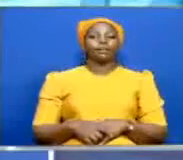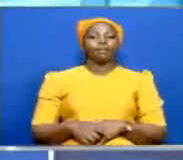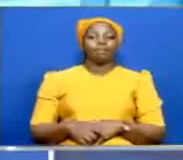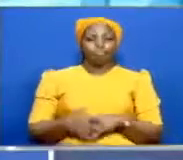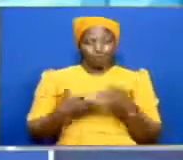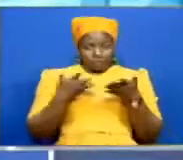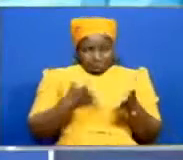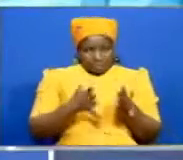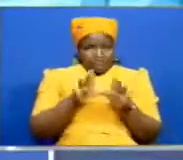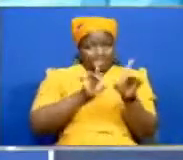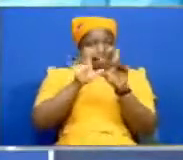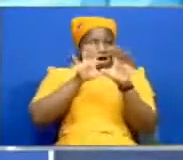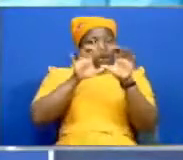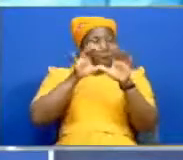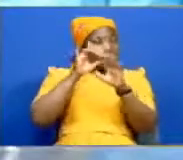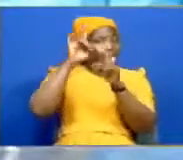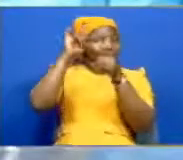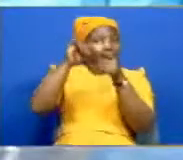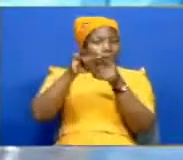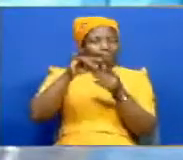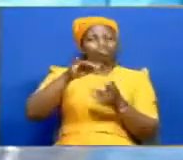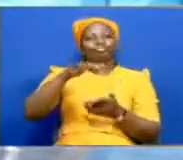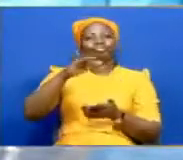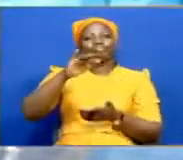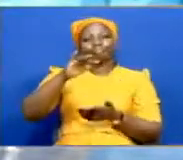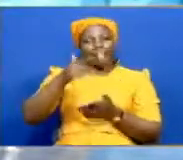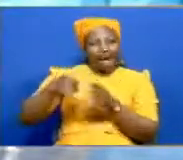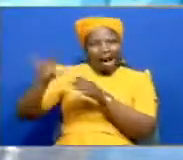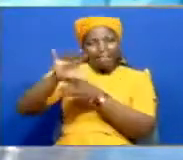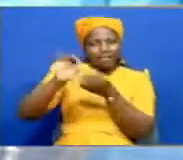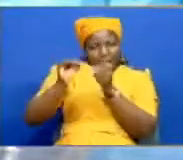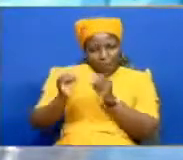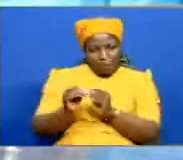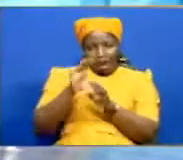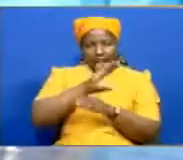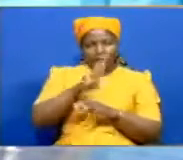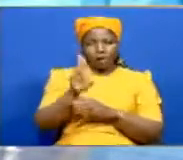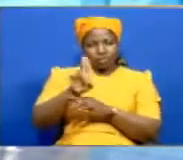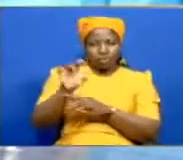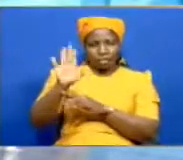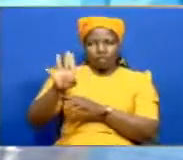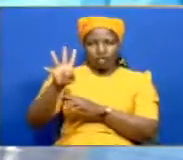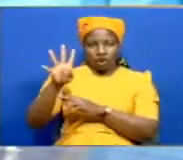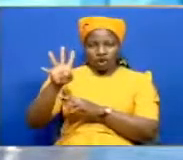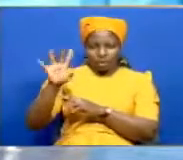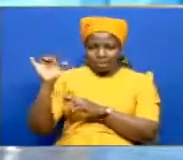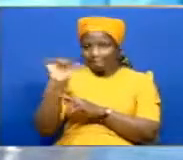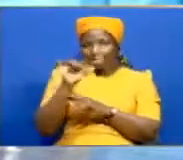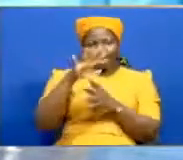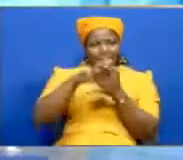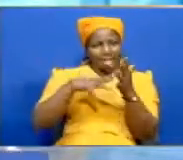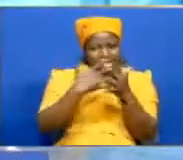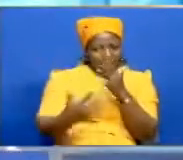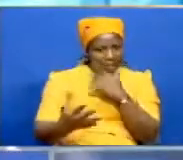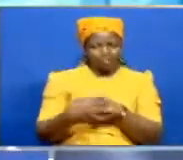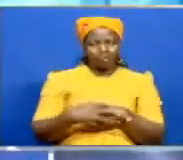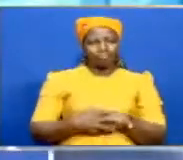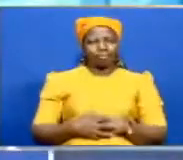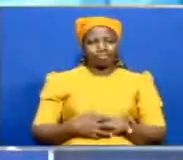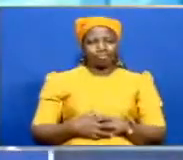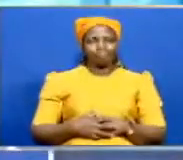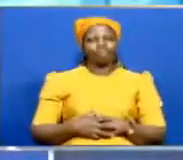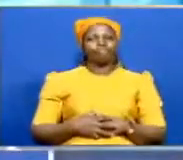And now Safaricom is targeting to increase number of customers using its 4G network by facilitating the purchase of 4G-ready